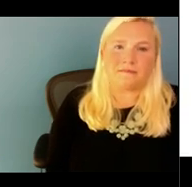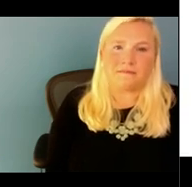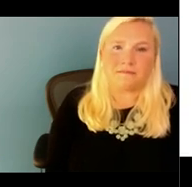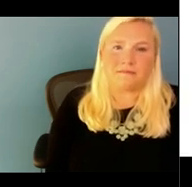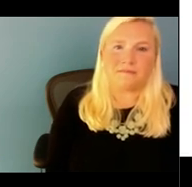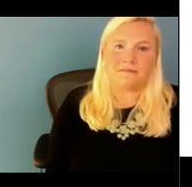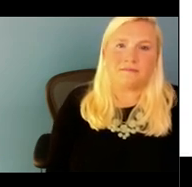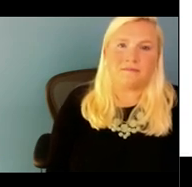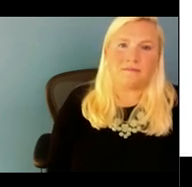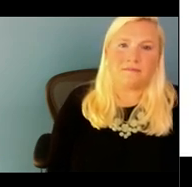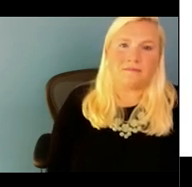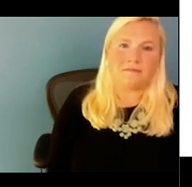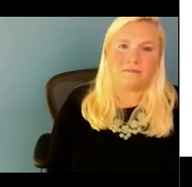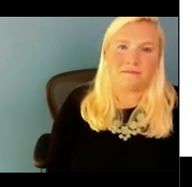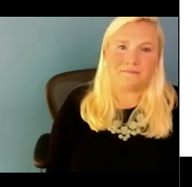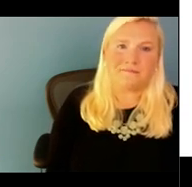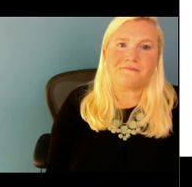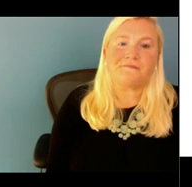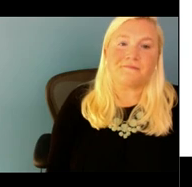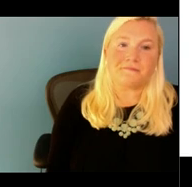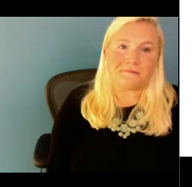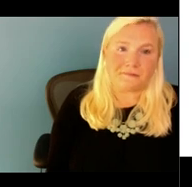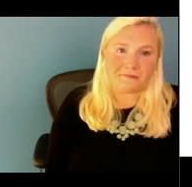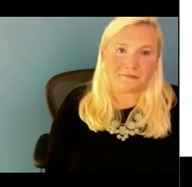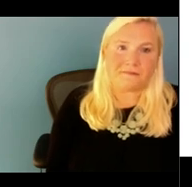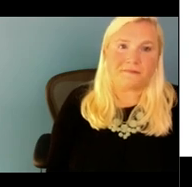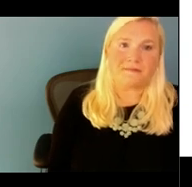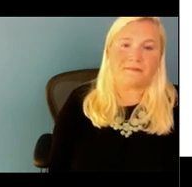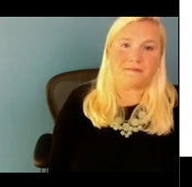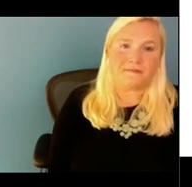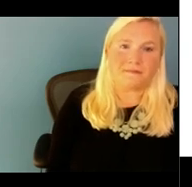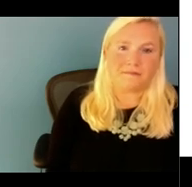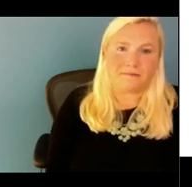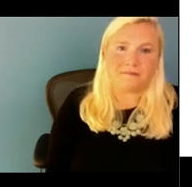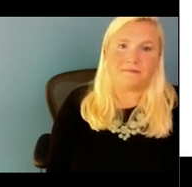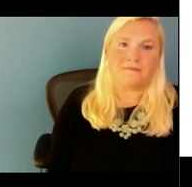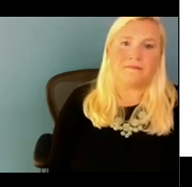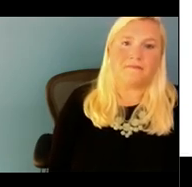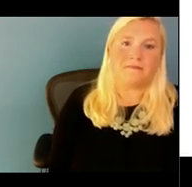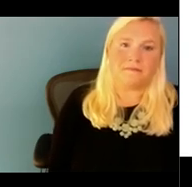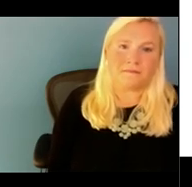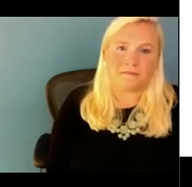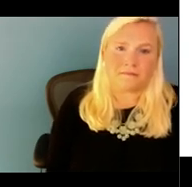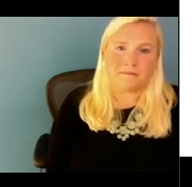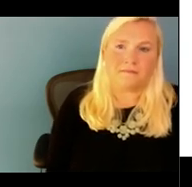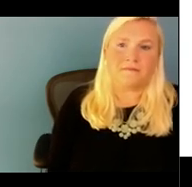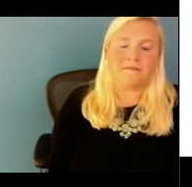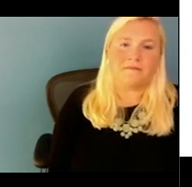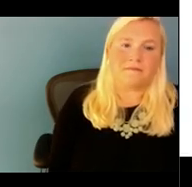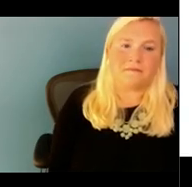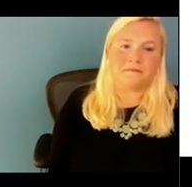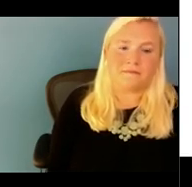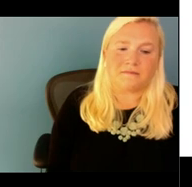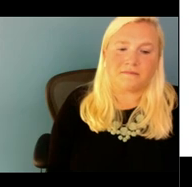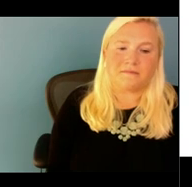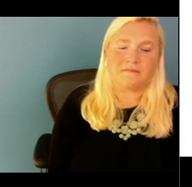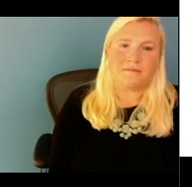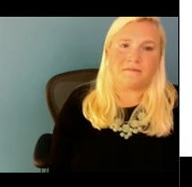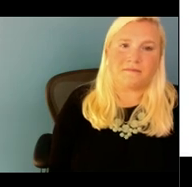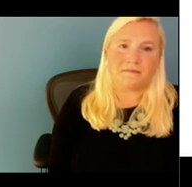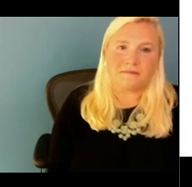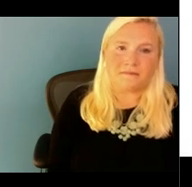I, regardless of what label has been applied, I need to work with the person who's in front of me, right? And